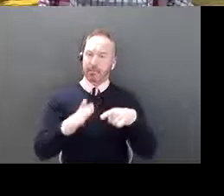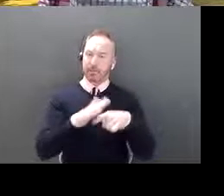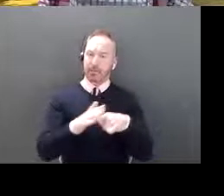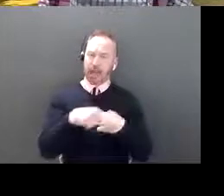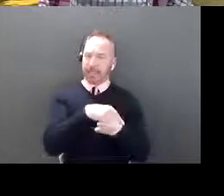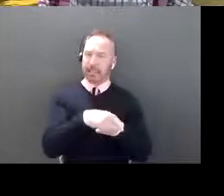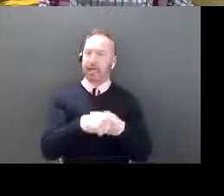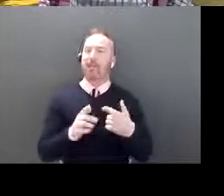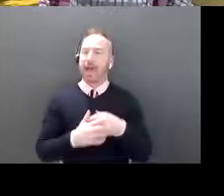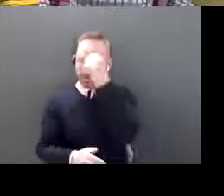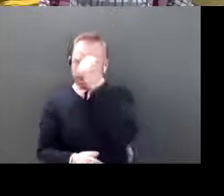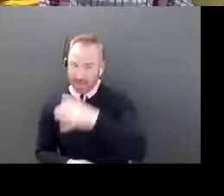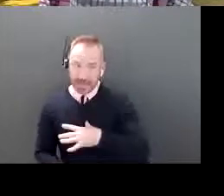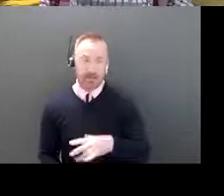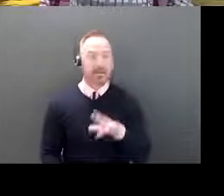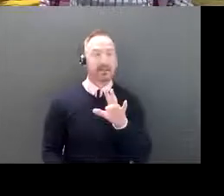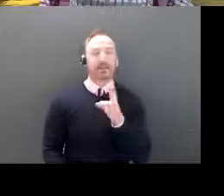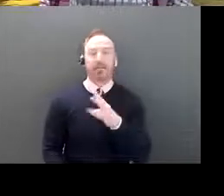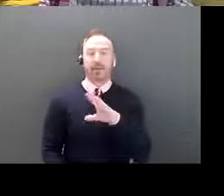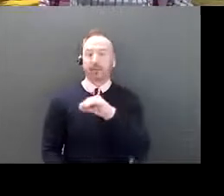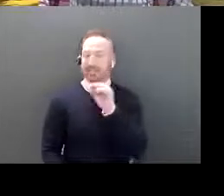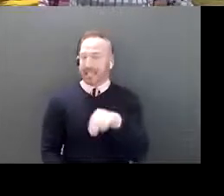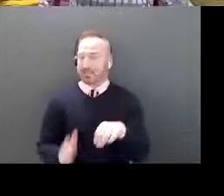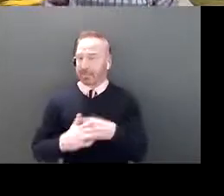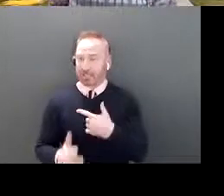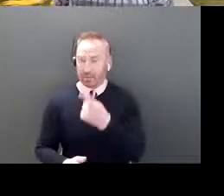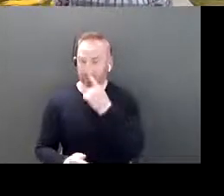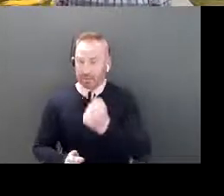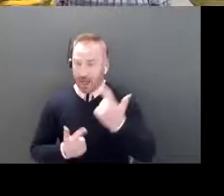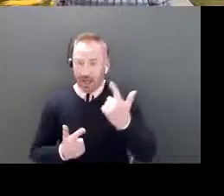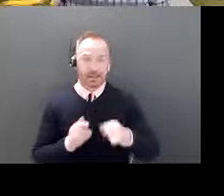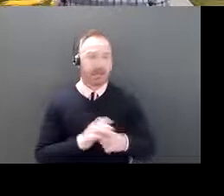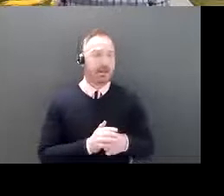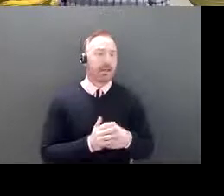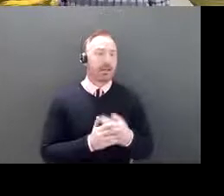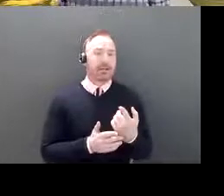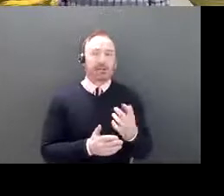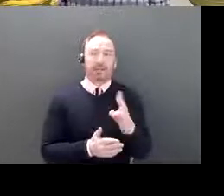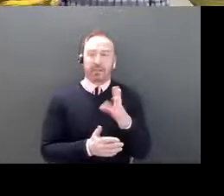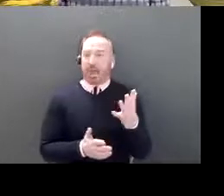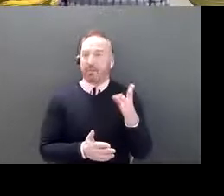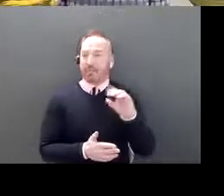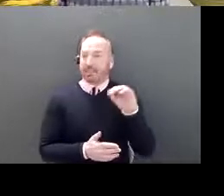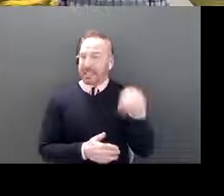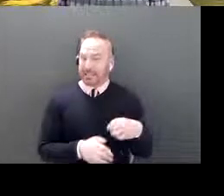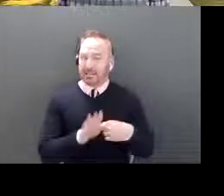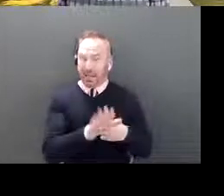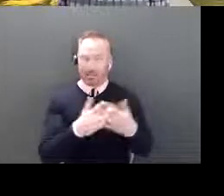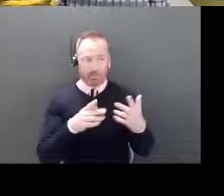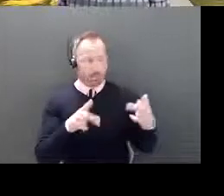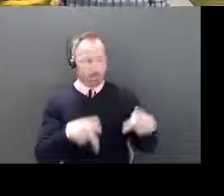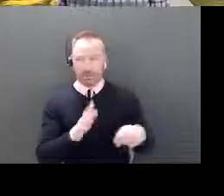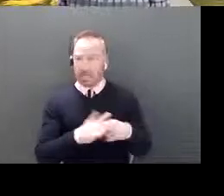murder-suicides. 75% of the cases, the perpetrator suffered from major depression. Victims